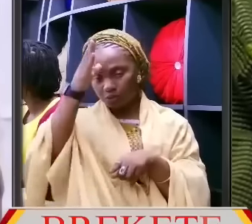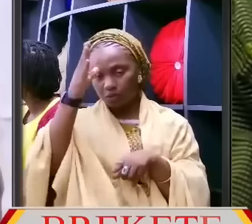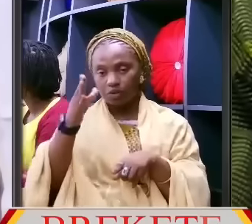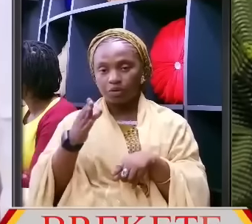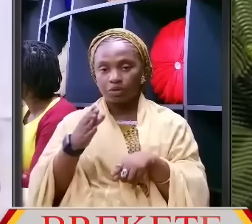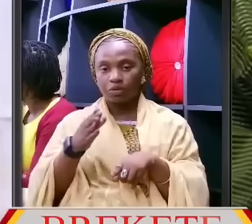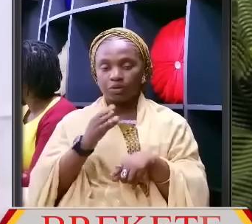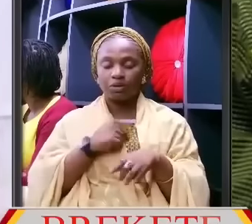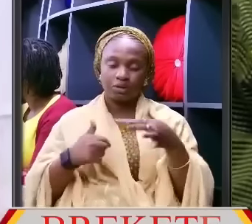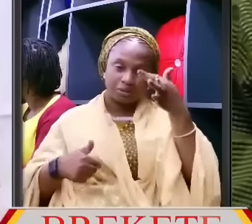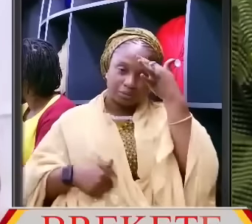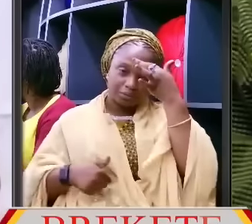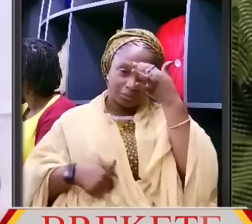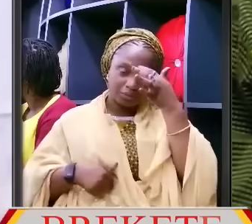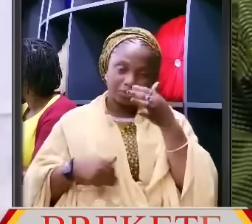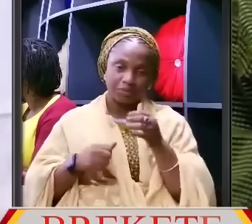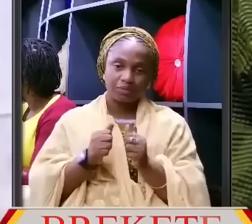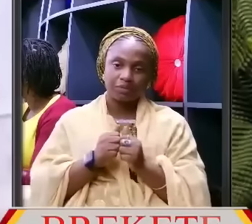Would he pay me pass?